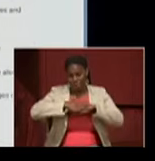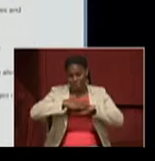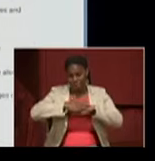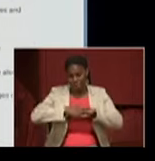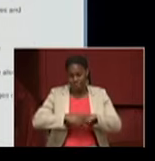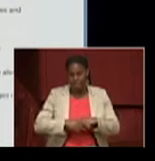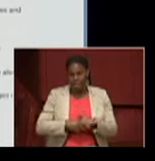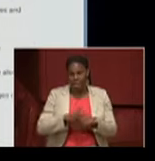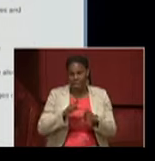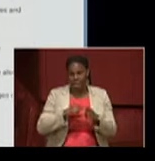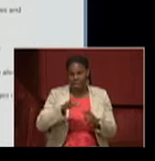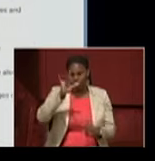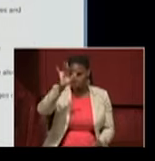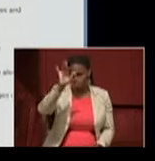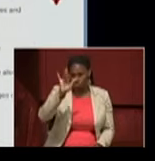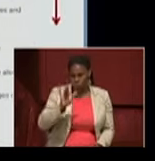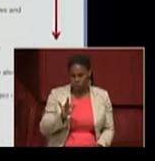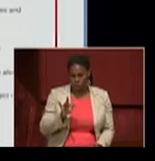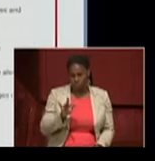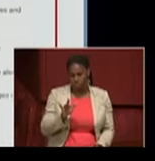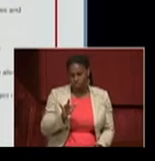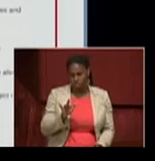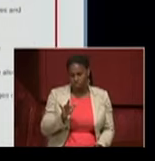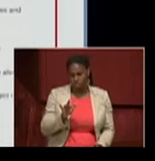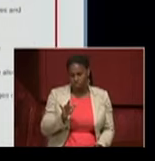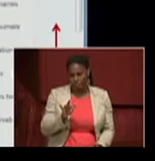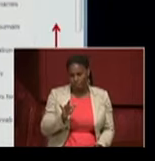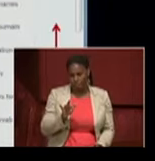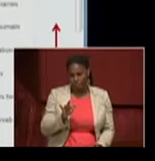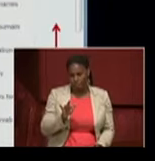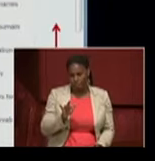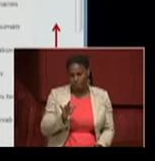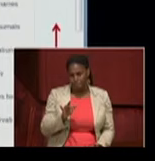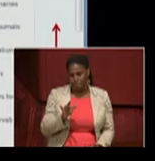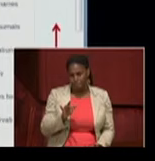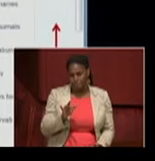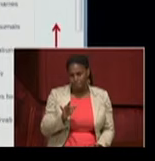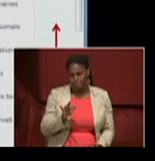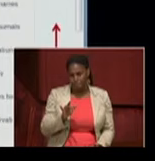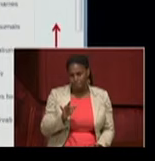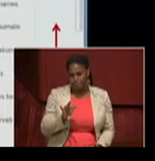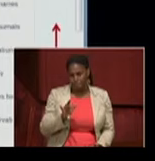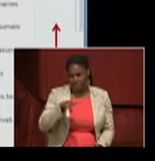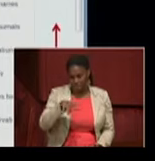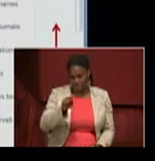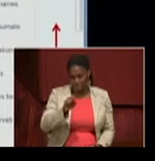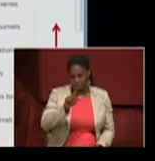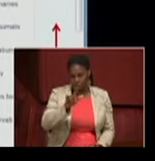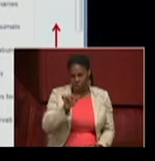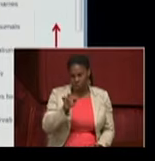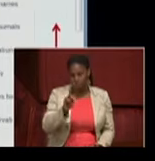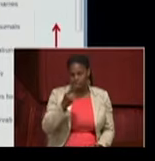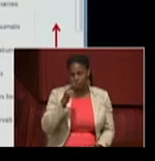and then scroll down, there is a link for